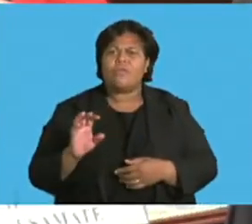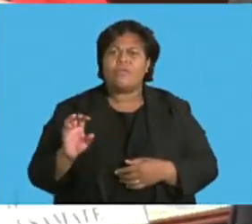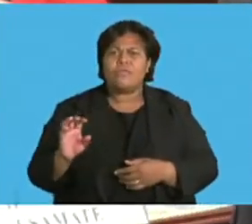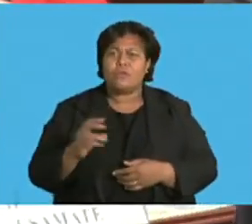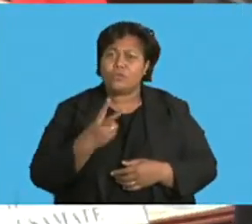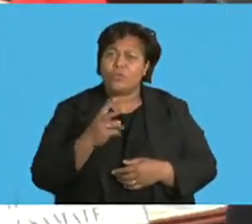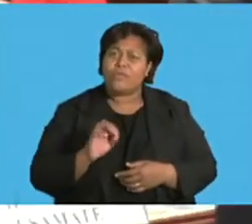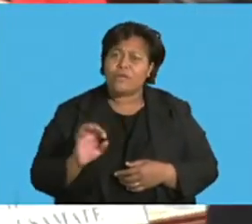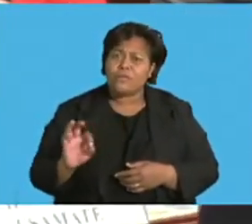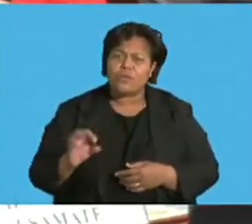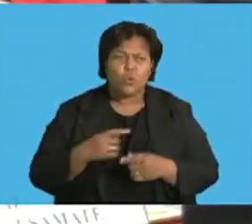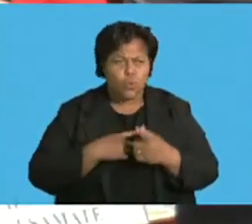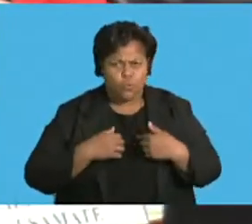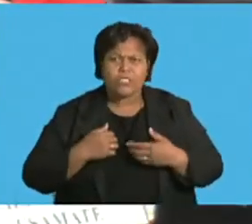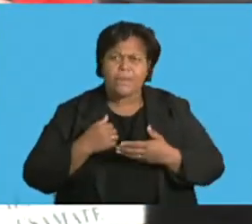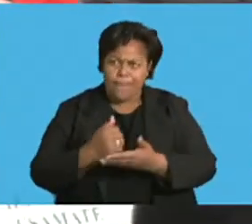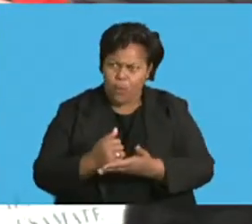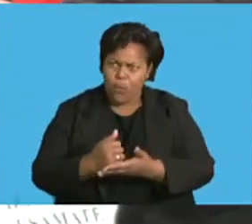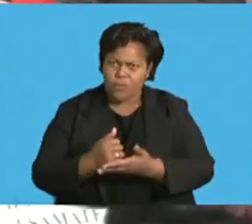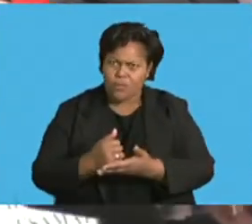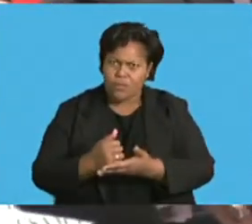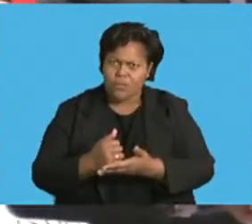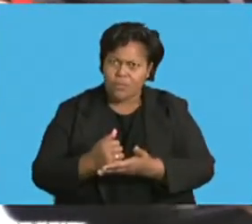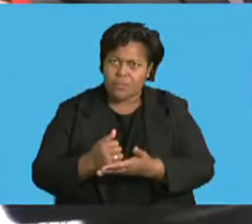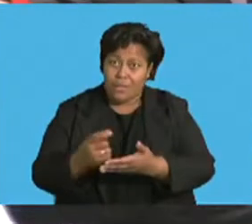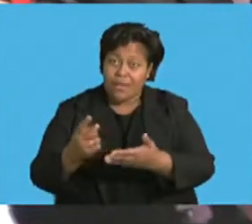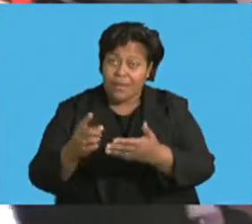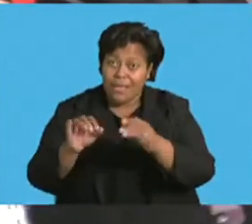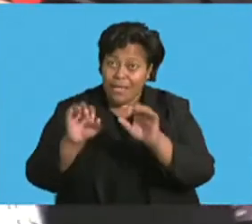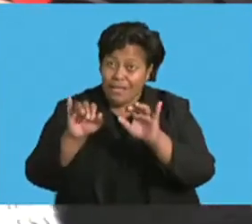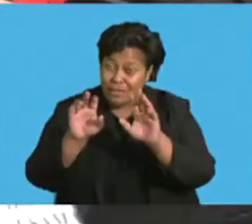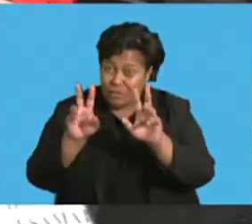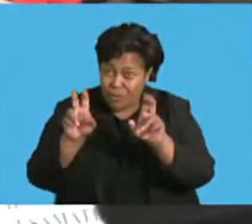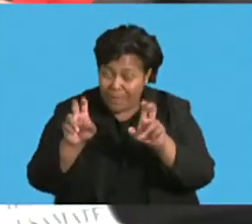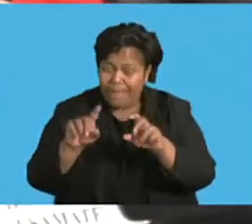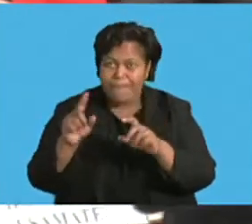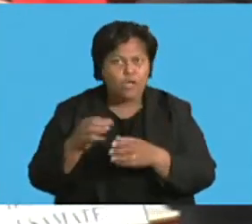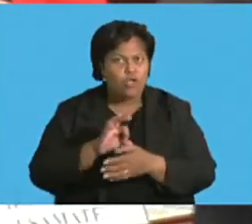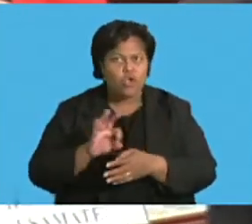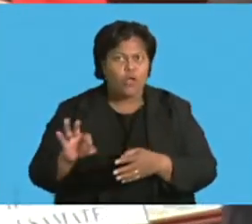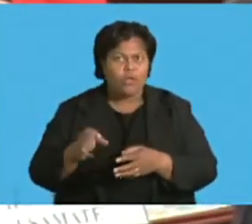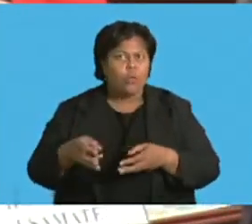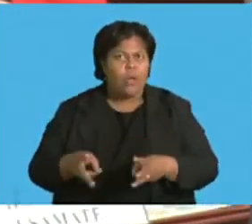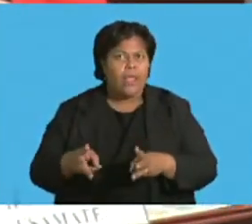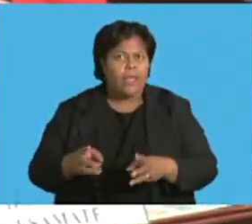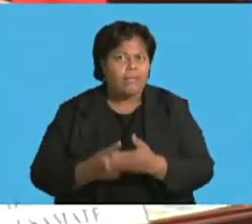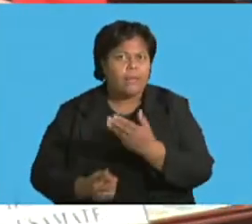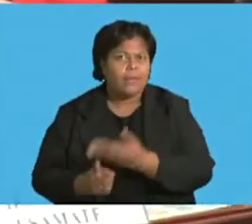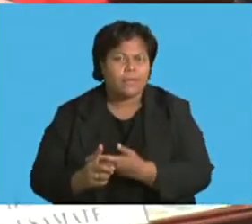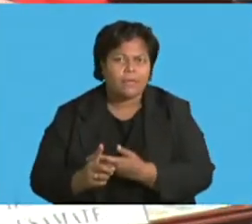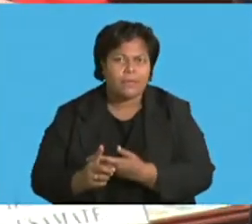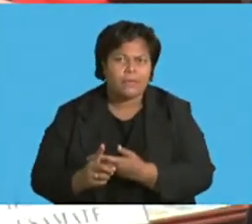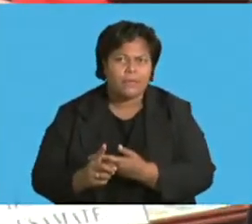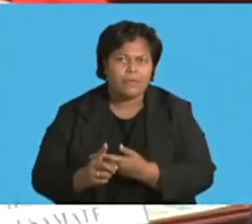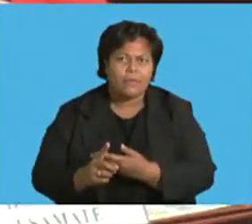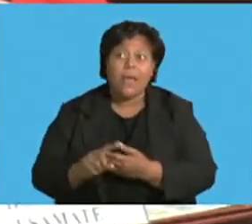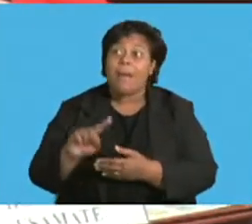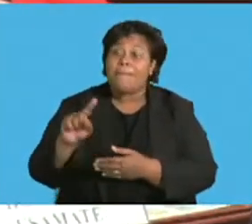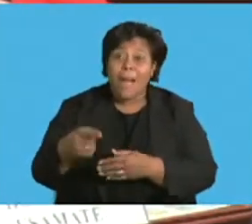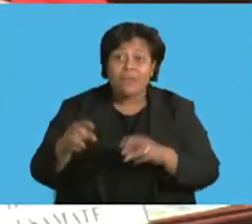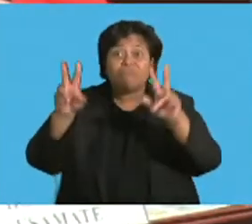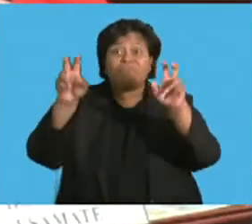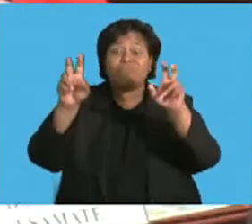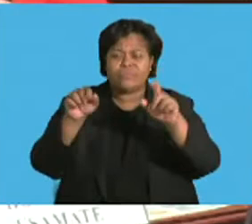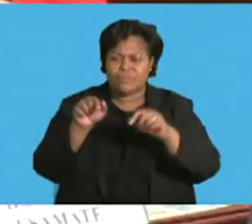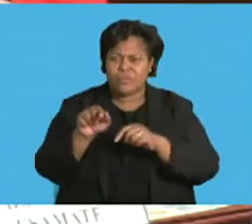not the method. Yet the cause, the method, was actually breaching the rule of law, was actually evading,